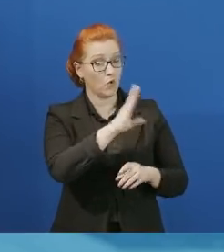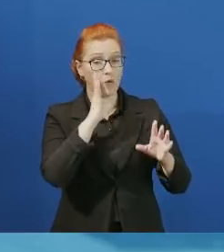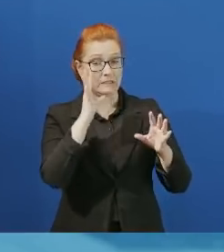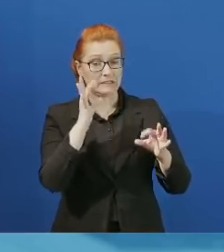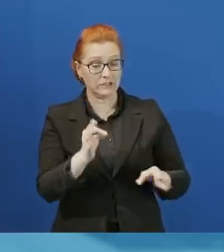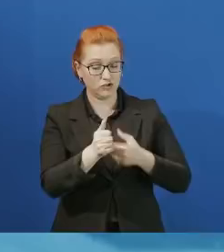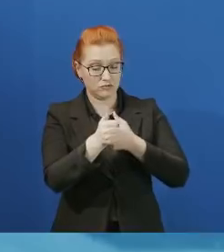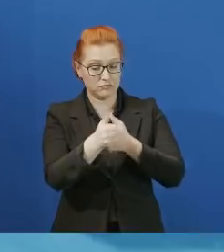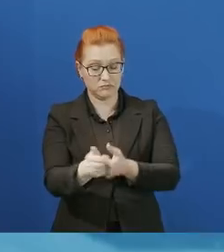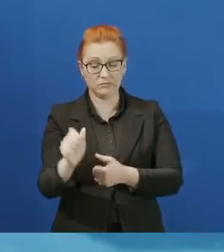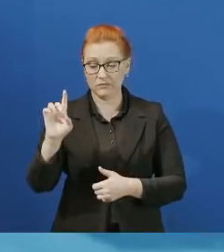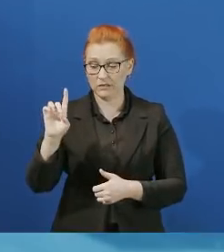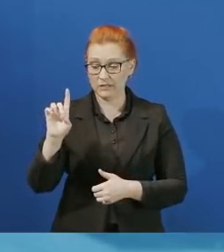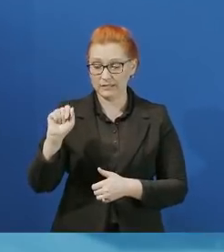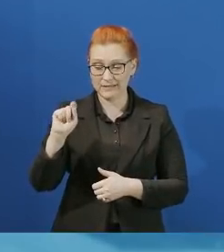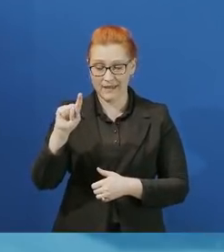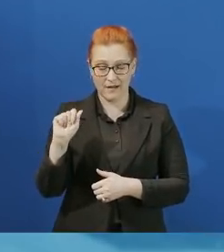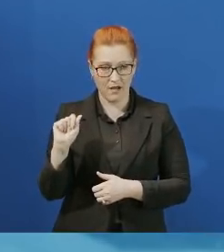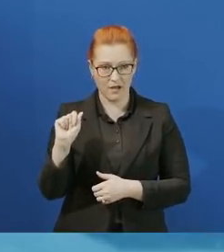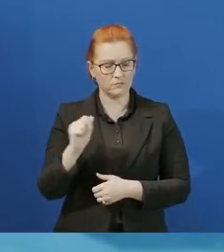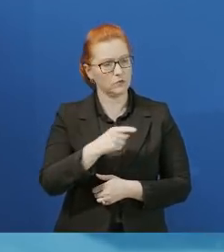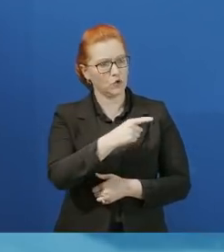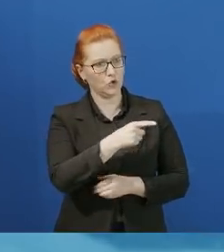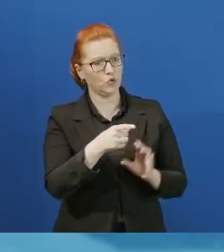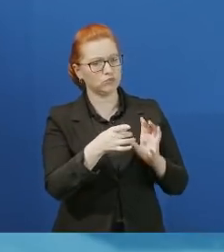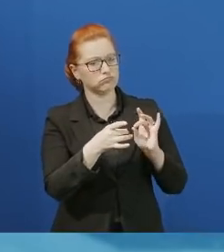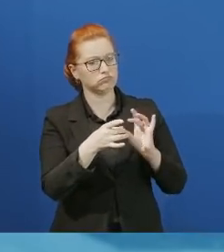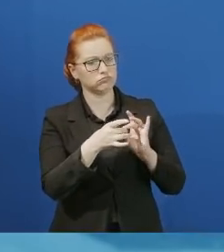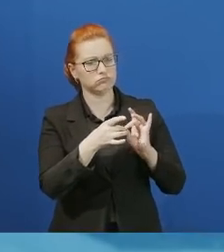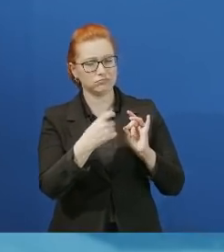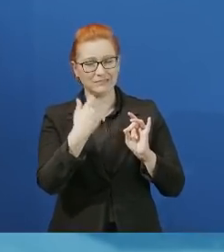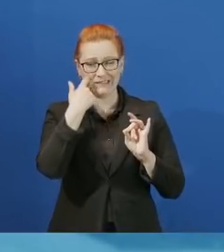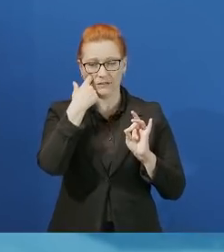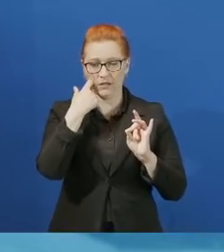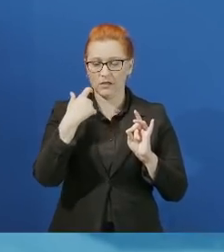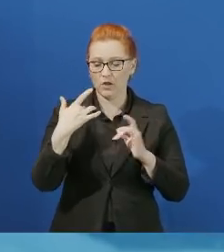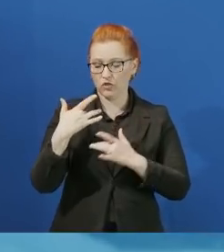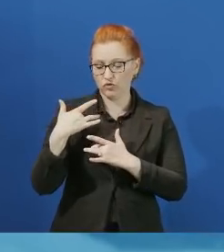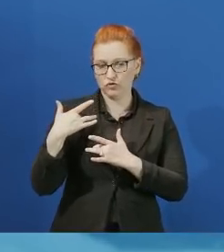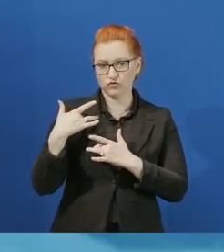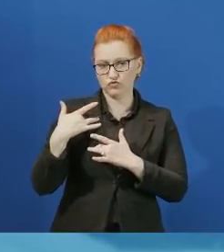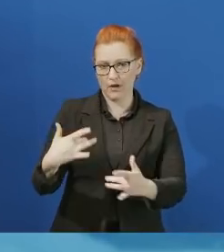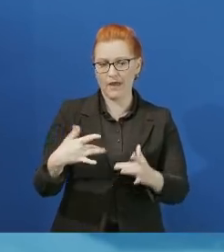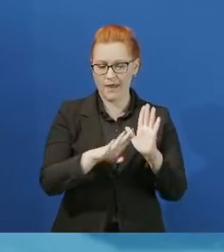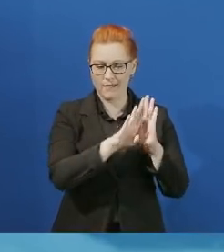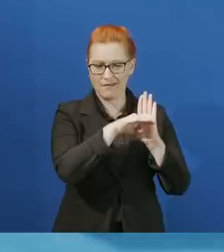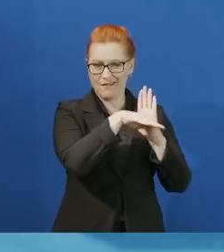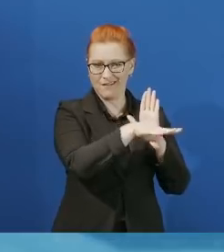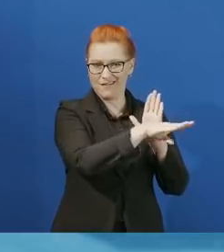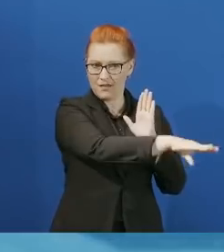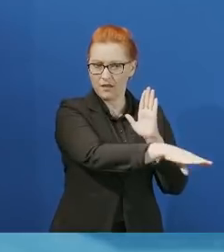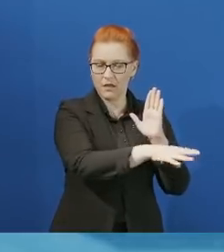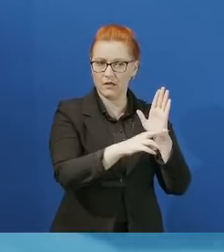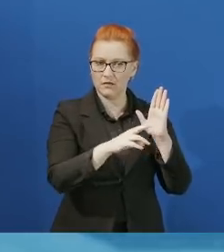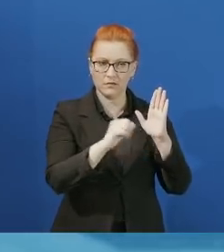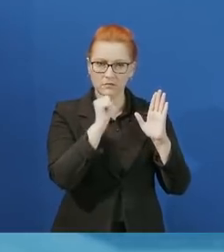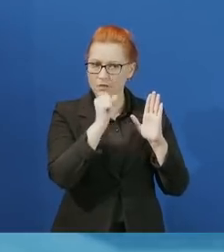the trends don't show us, the trends aren't positive. As far as I can see, there's no data that would support any kind of opening by